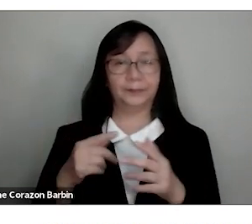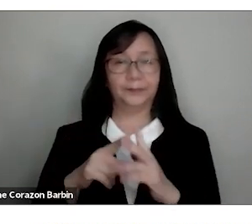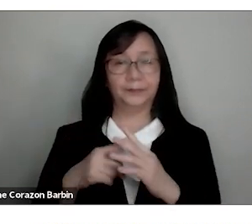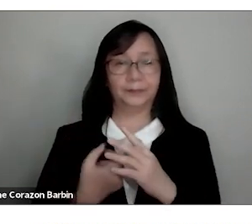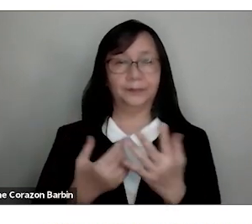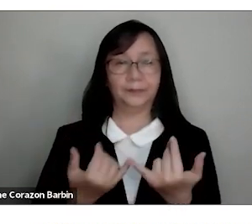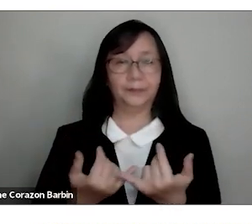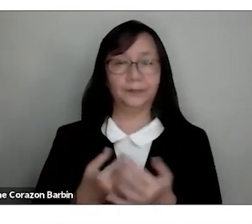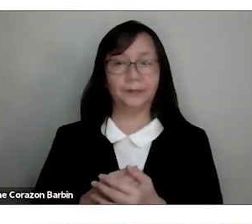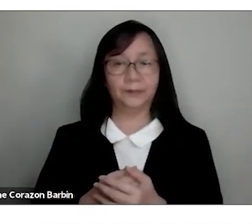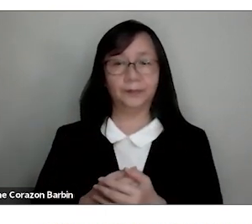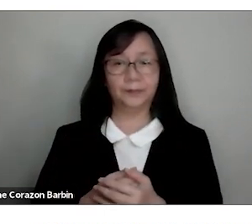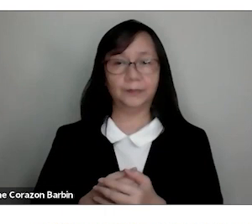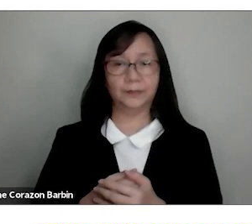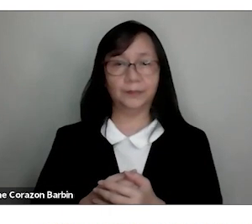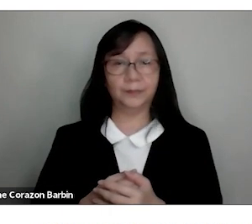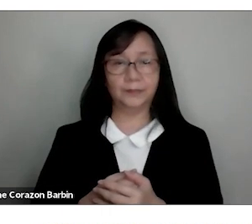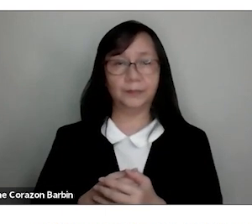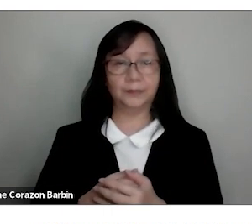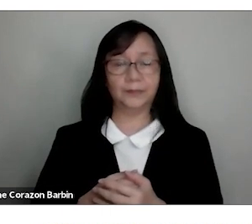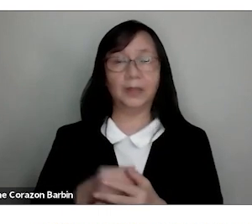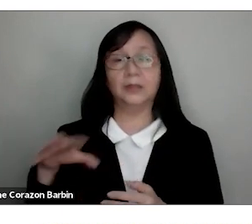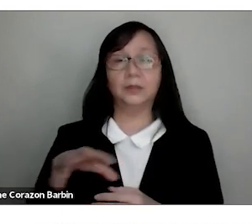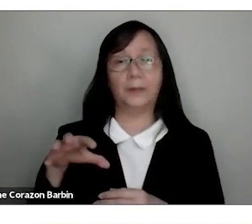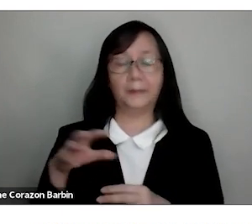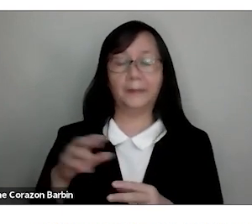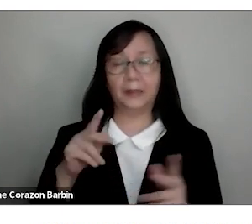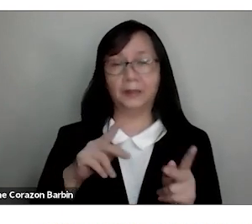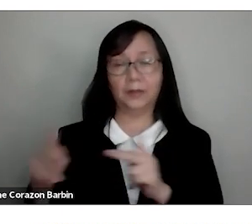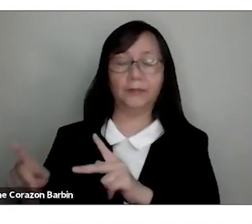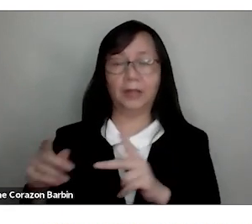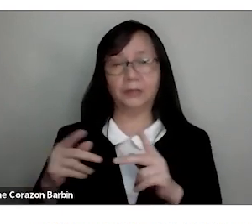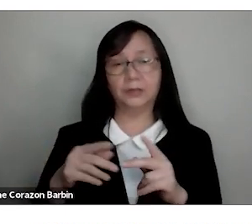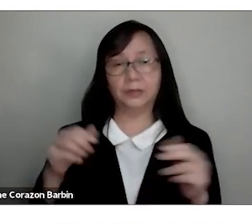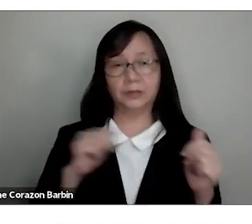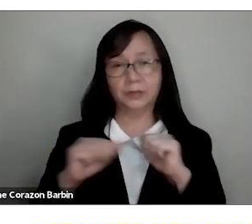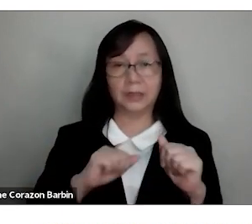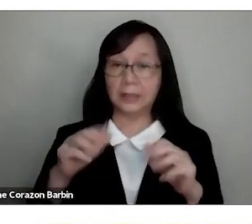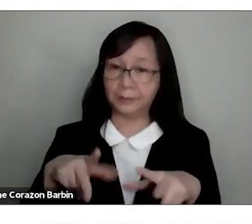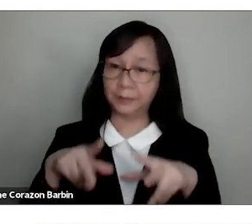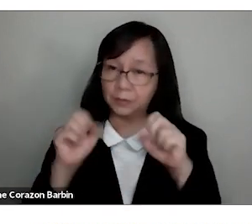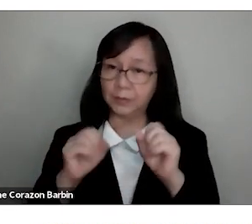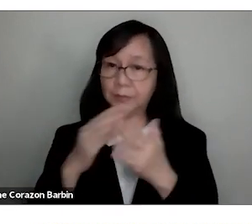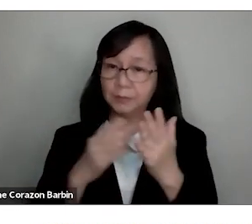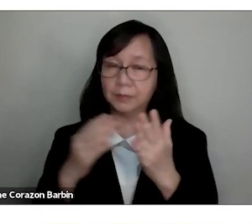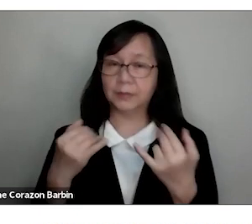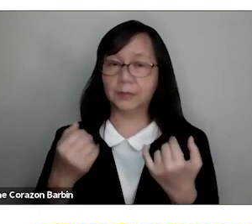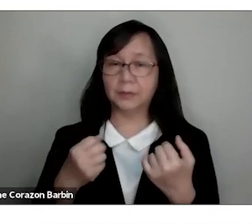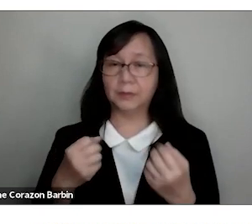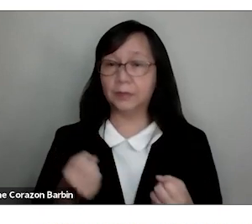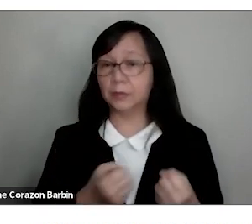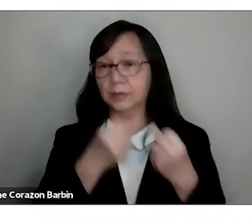So the regional plan of action adopted several recommendations from the children who attended